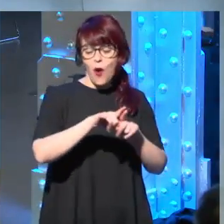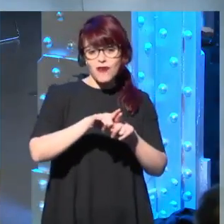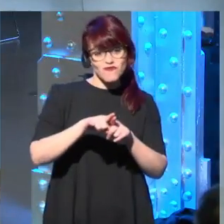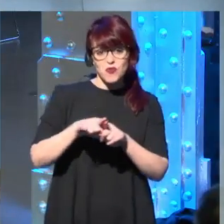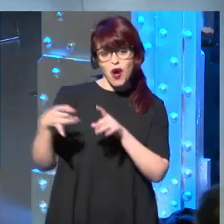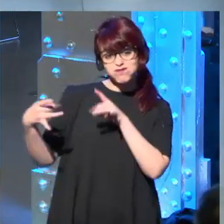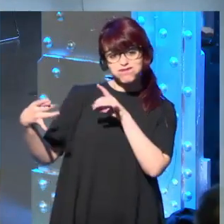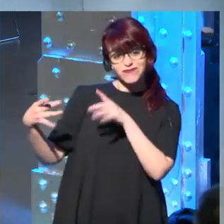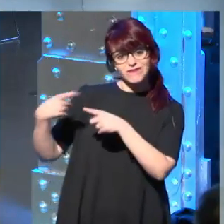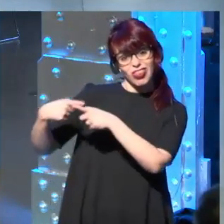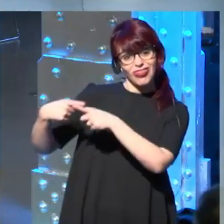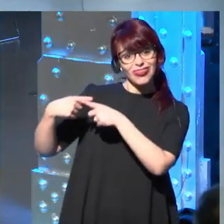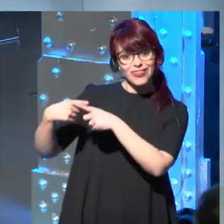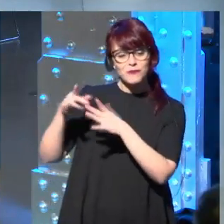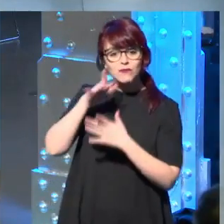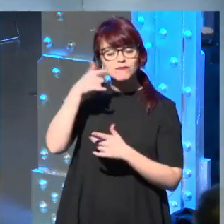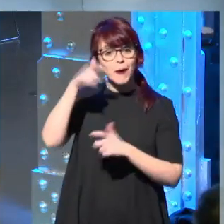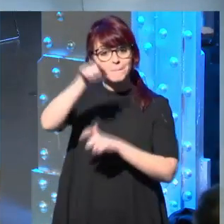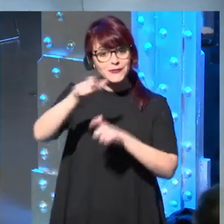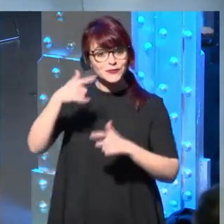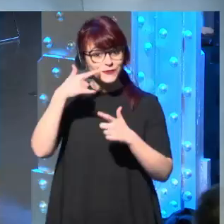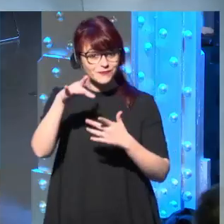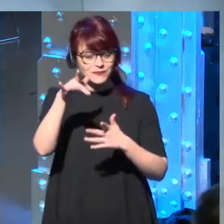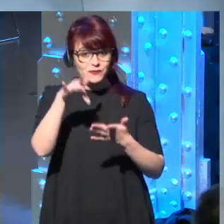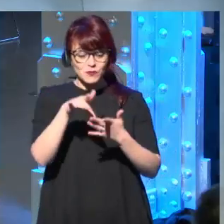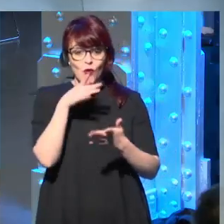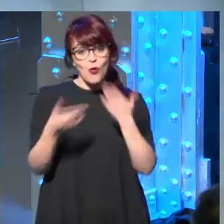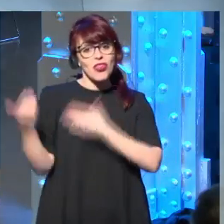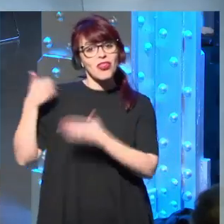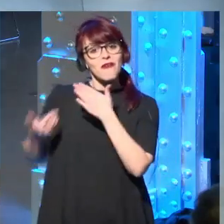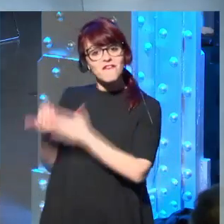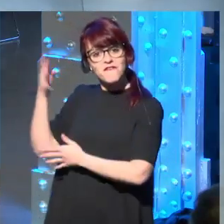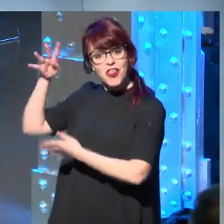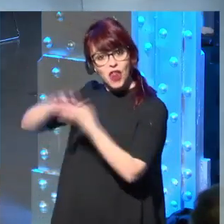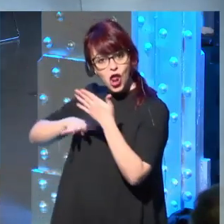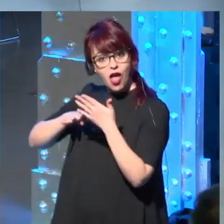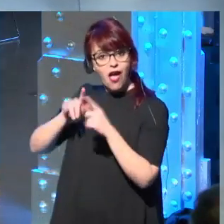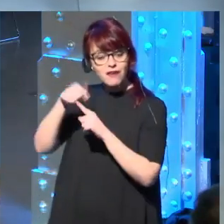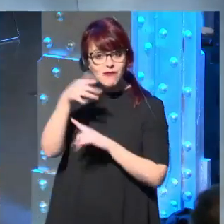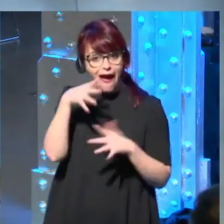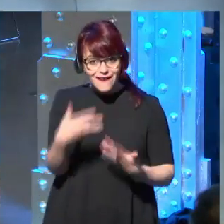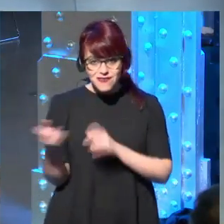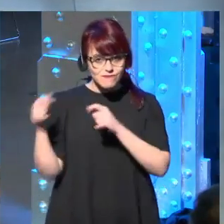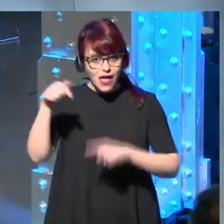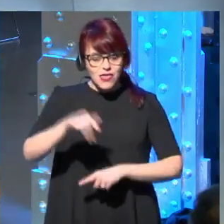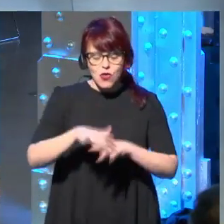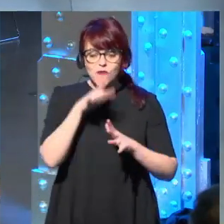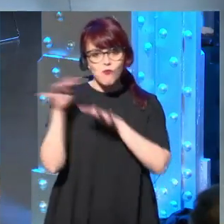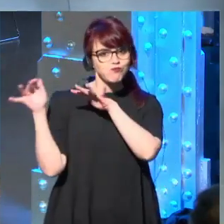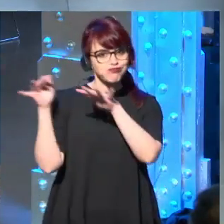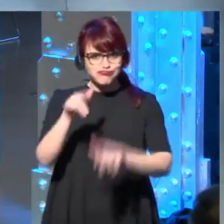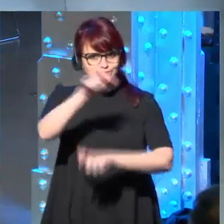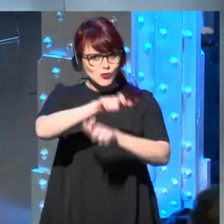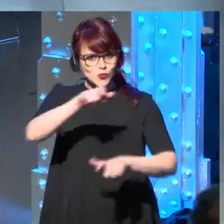love that he has for this country is reciprocal, because as you can see, and as we have seen in Barcelona as well a few days